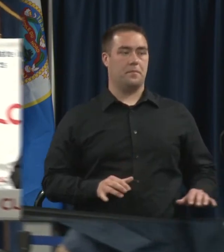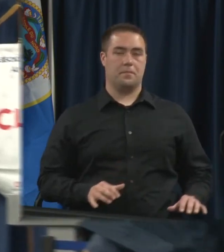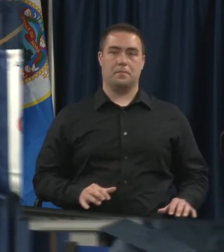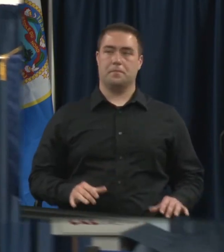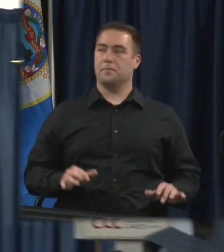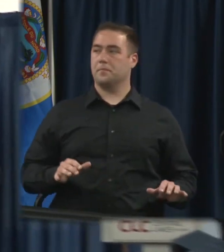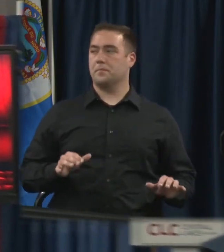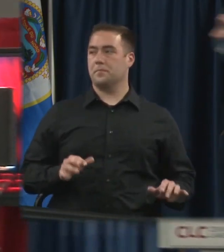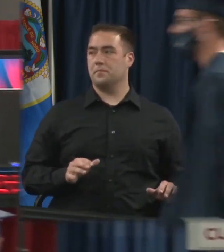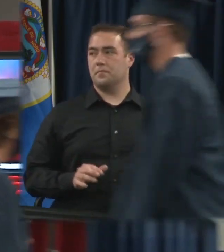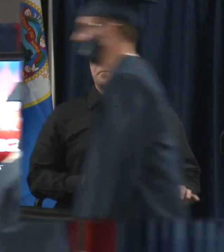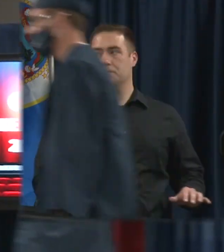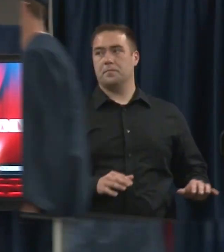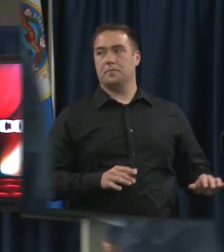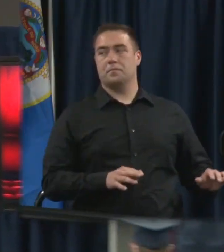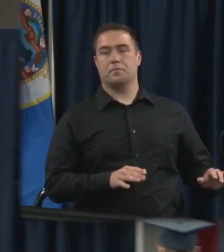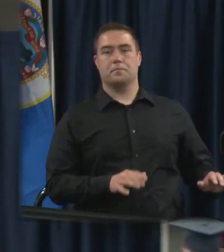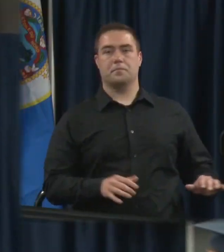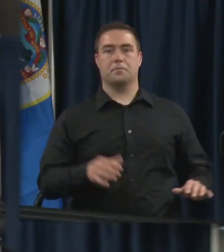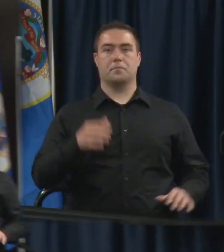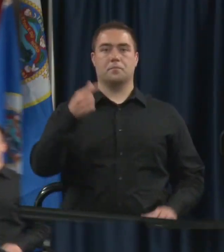Brant Raymond Rowe.